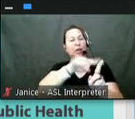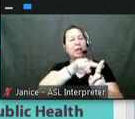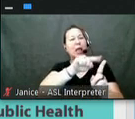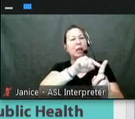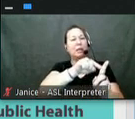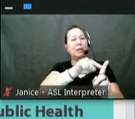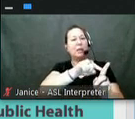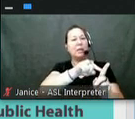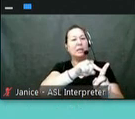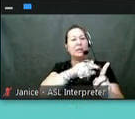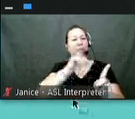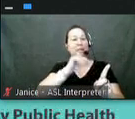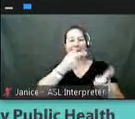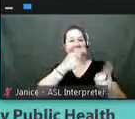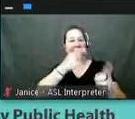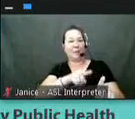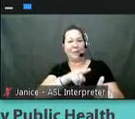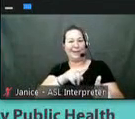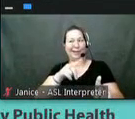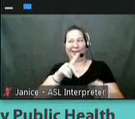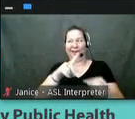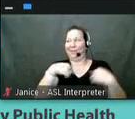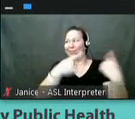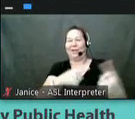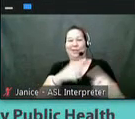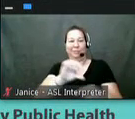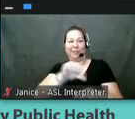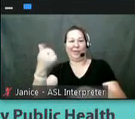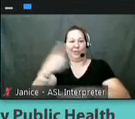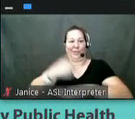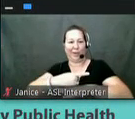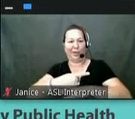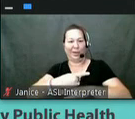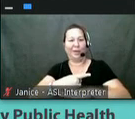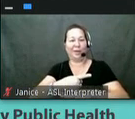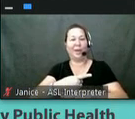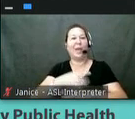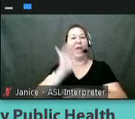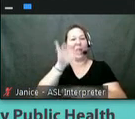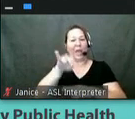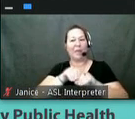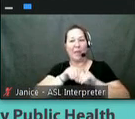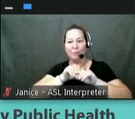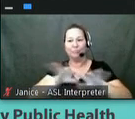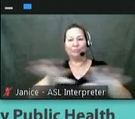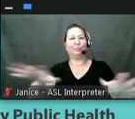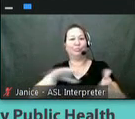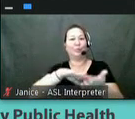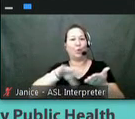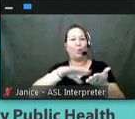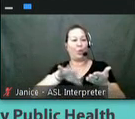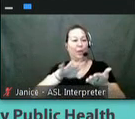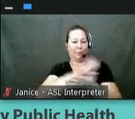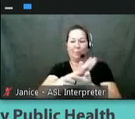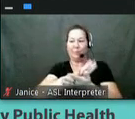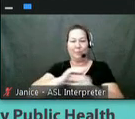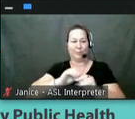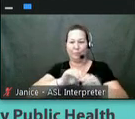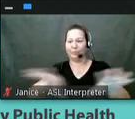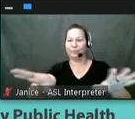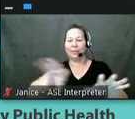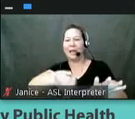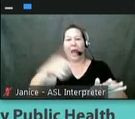day. And then the waiver request went out to all the districts and charter schools and parochial and